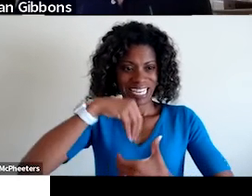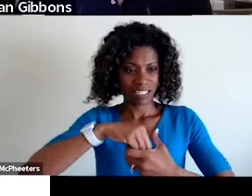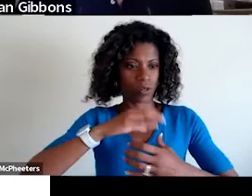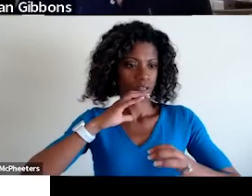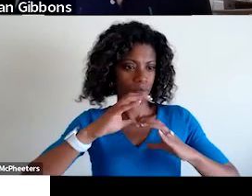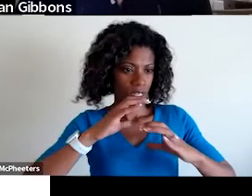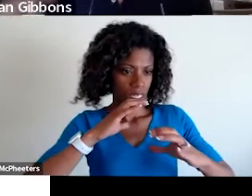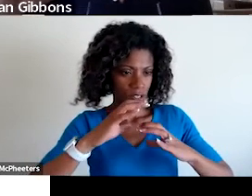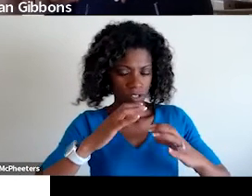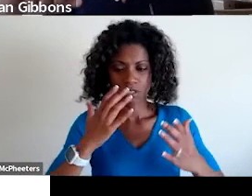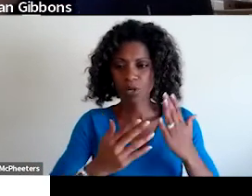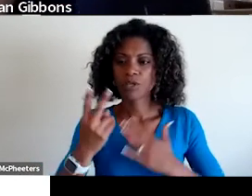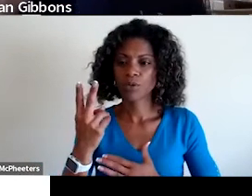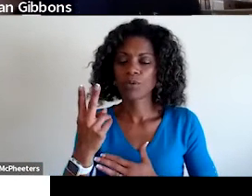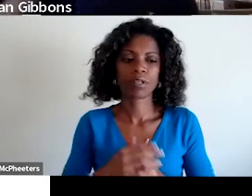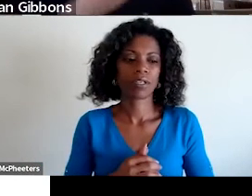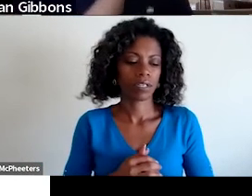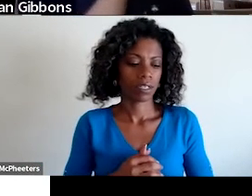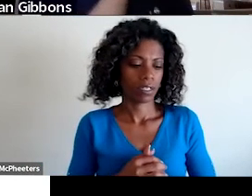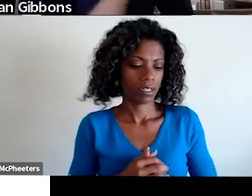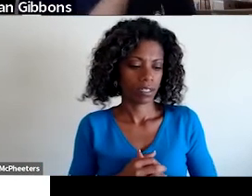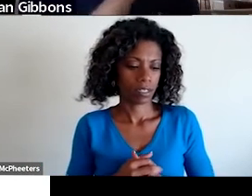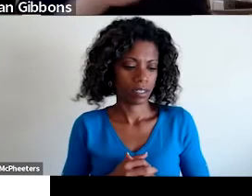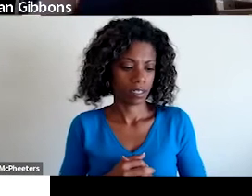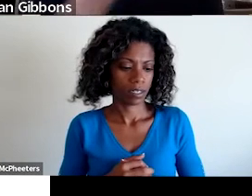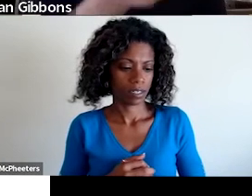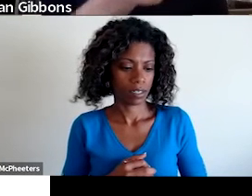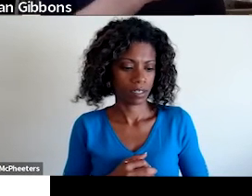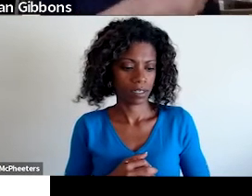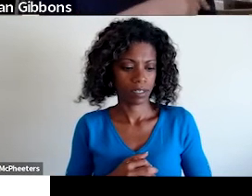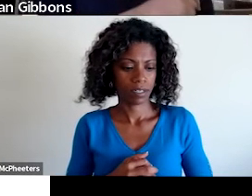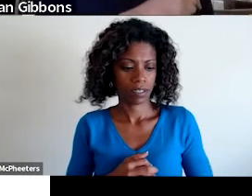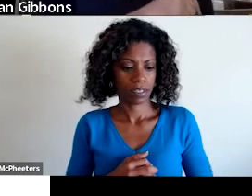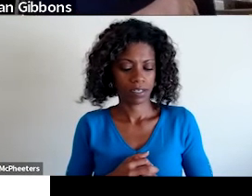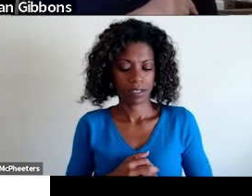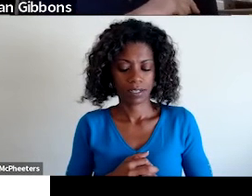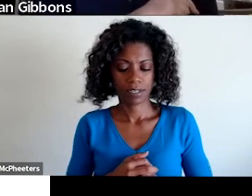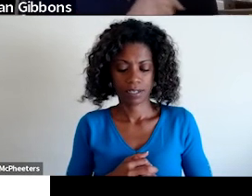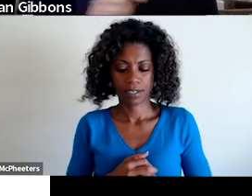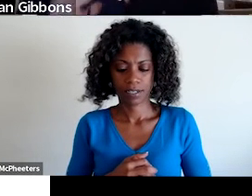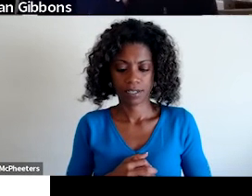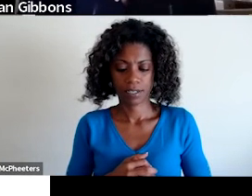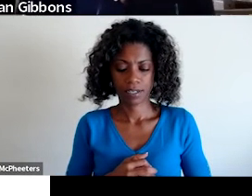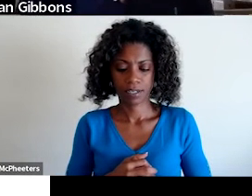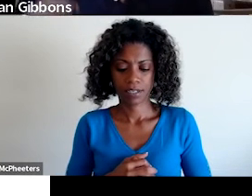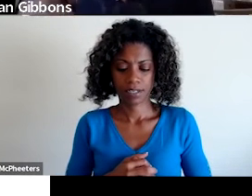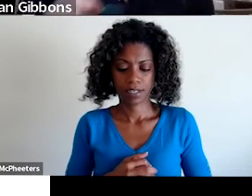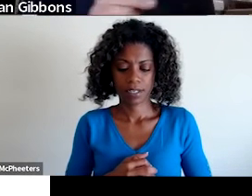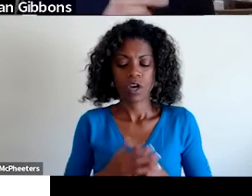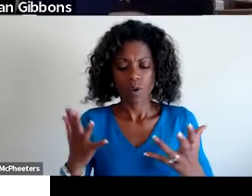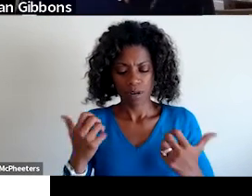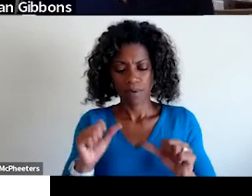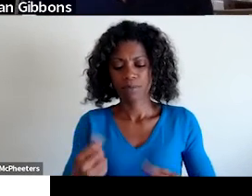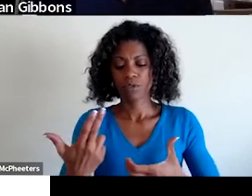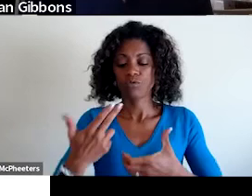that. That's going to be a little bit later. I was going to say this month, but I guess we're still in August. So in September, we'll be sending a note about this to join us. And we're going to hear